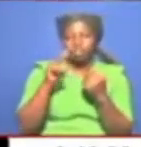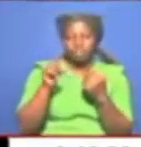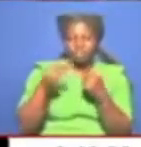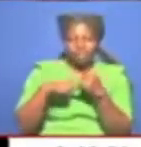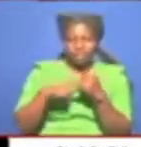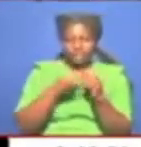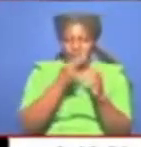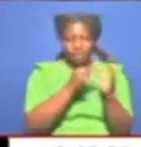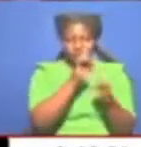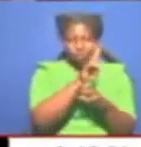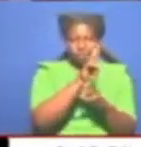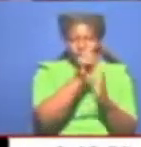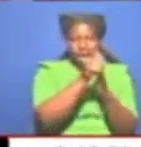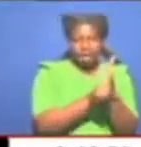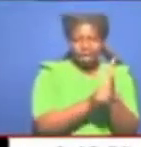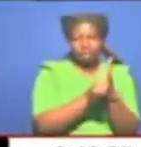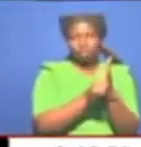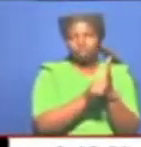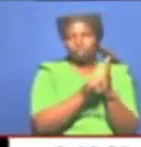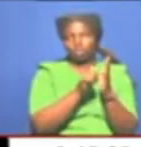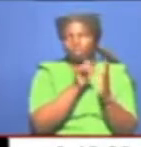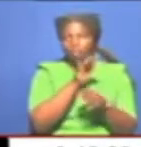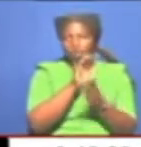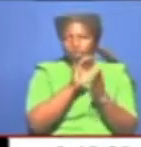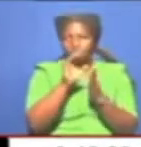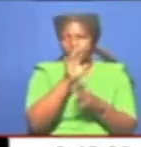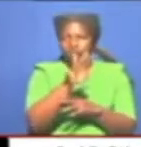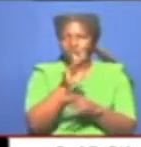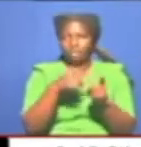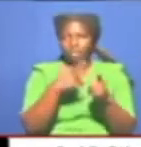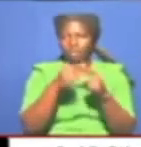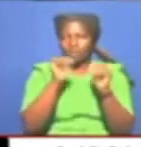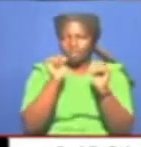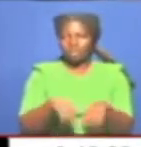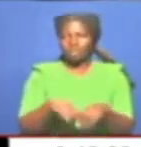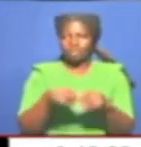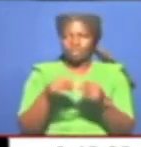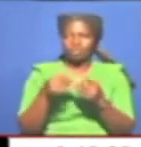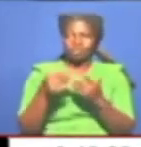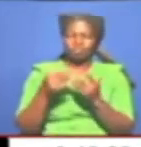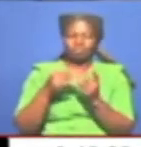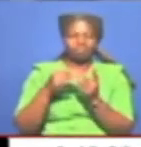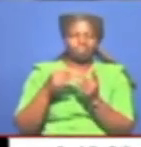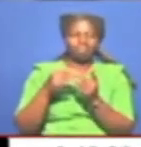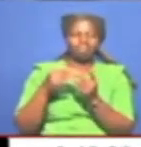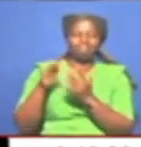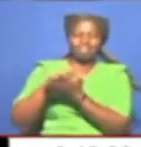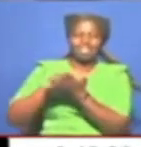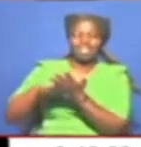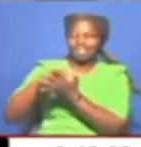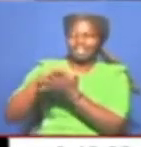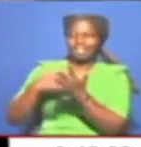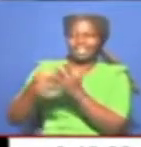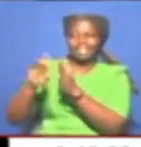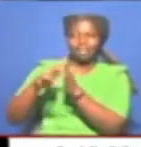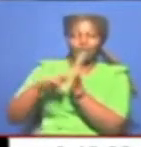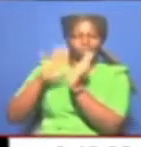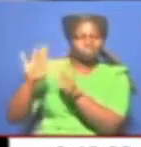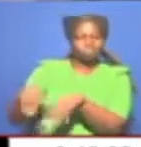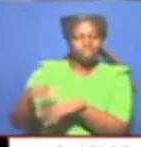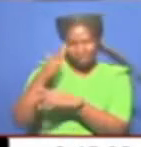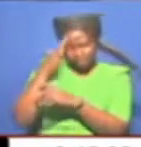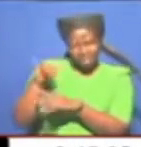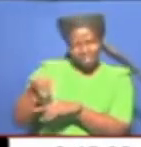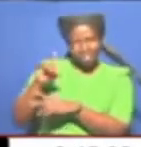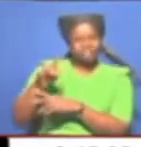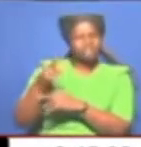we would invalidate the basic structure doctrine on account of its inconsistency. It's a